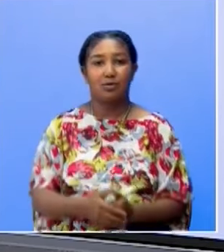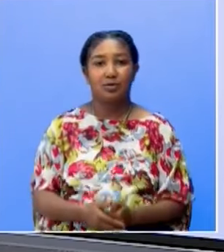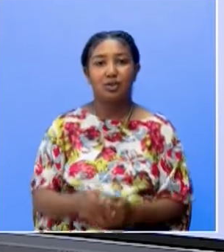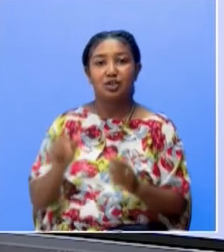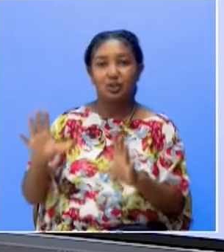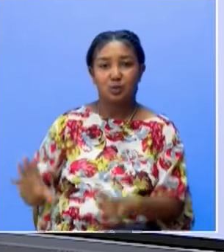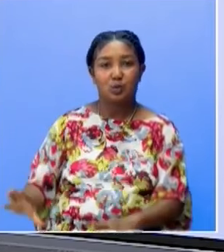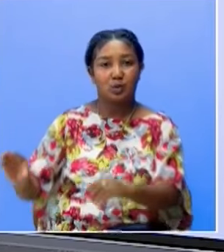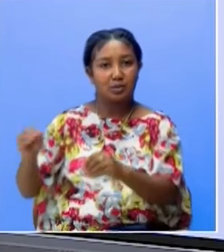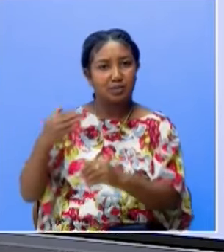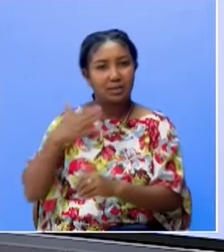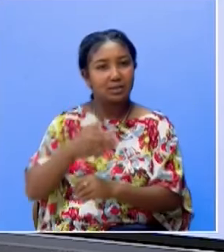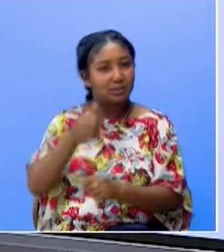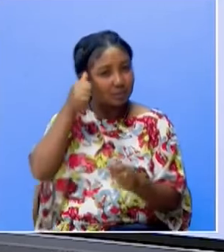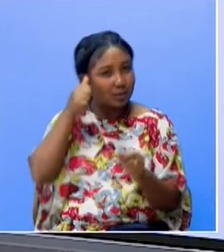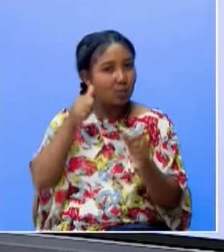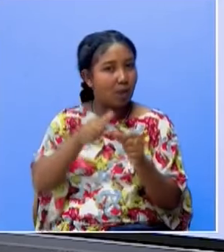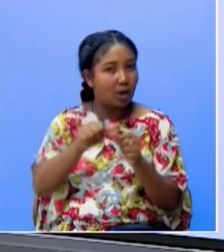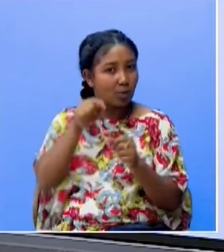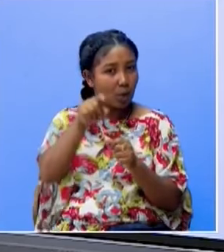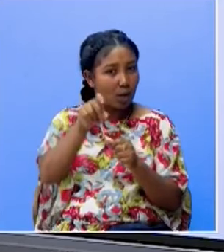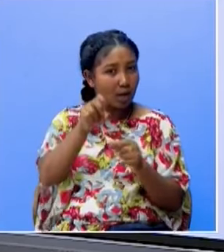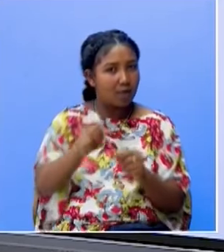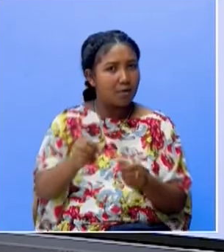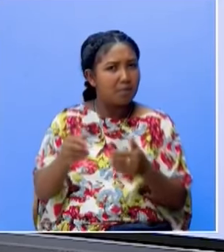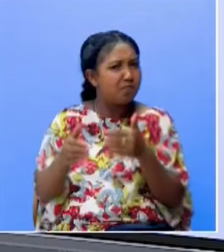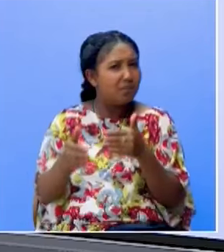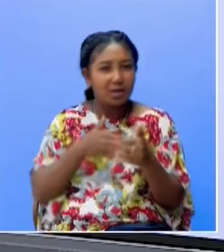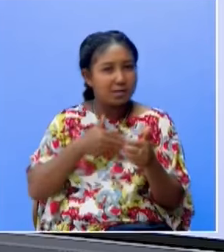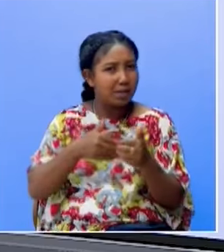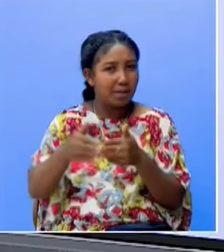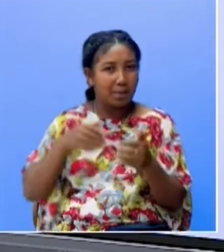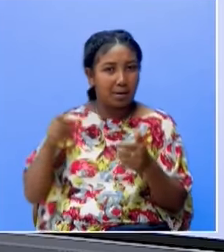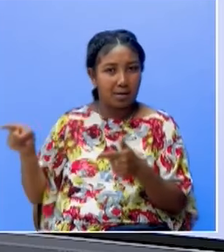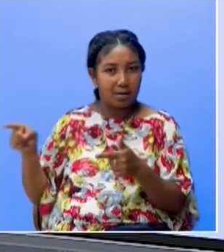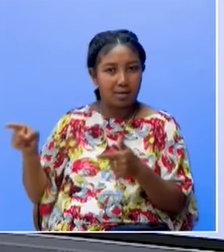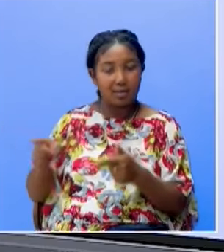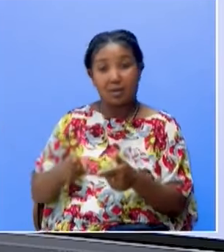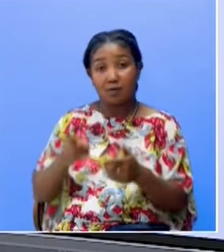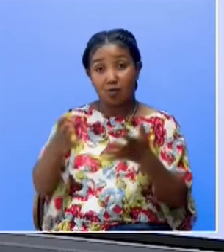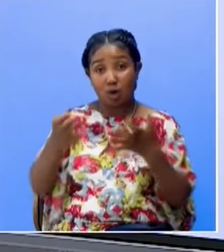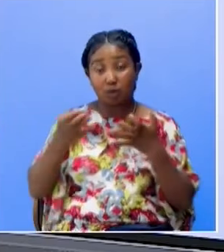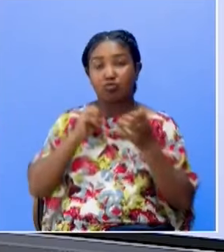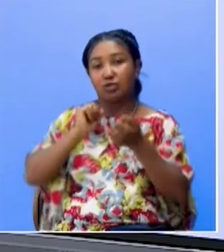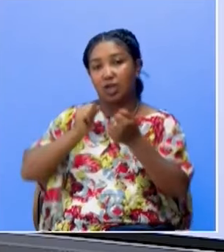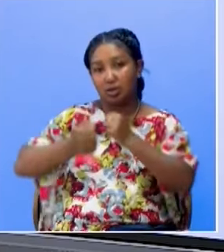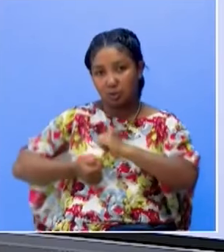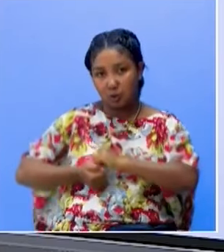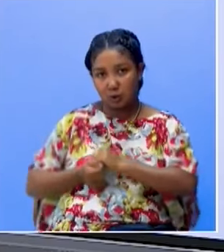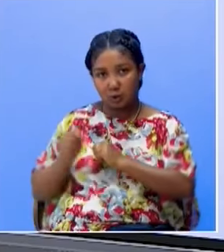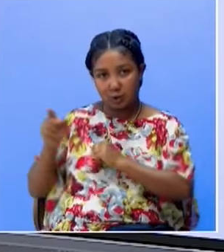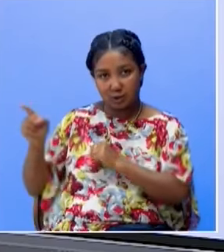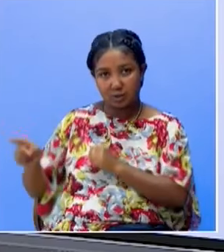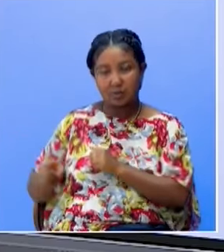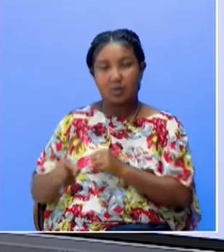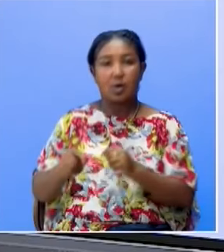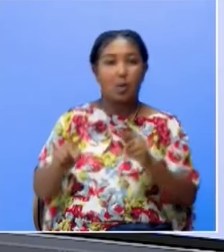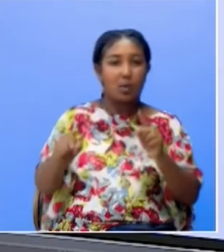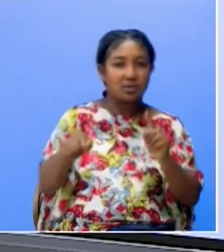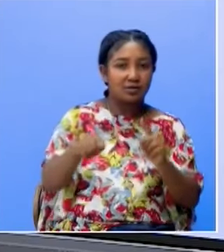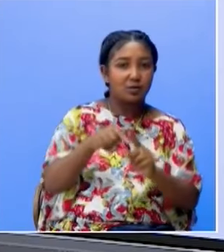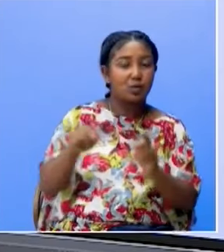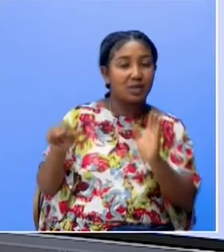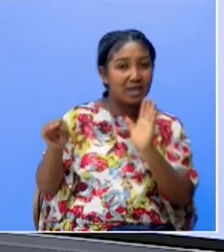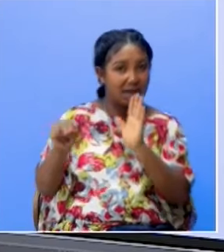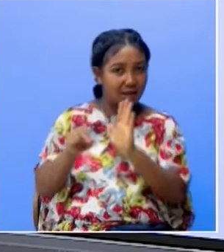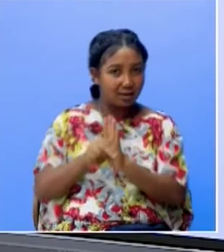Students, please bear in your mind. It's very simple, okay? If you want to change this affirmative into negative